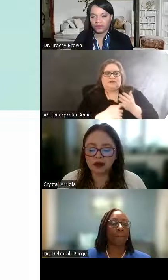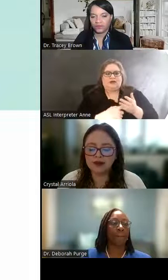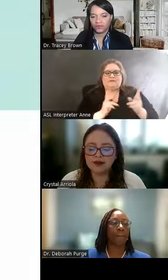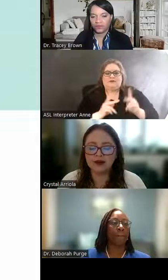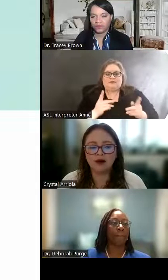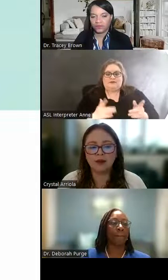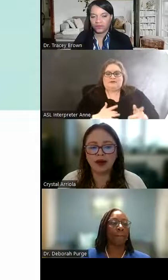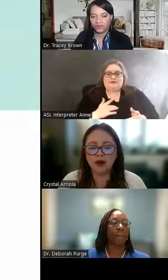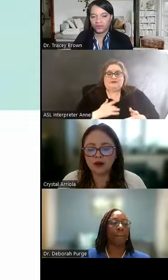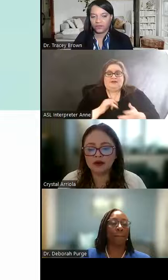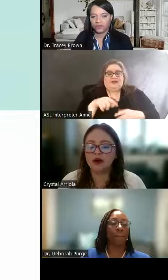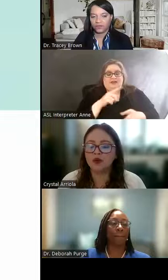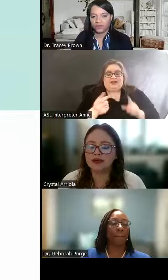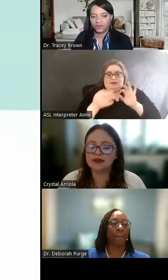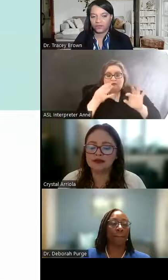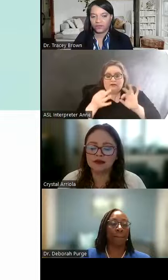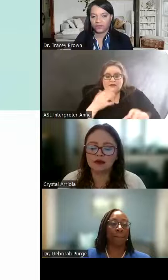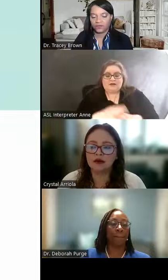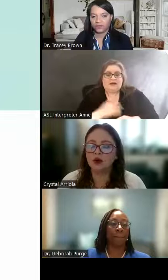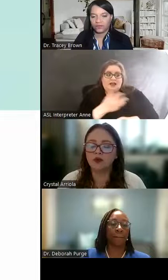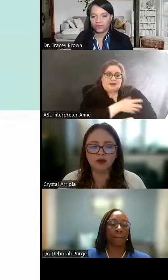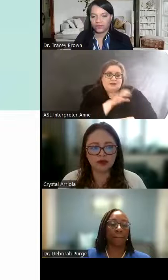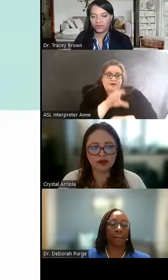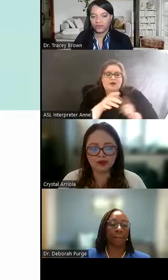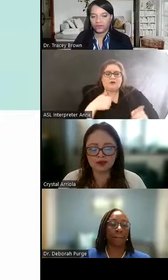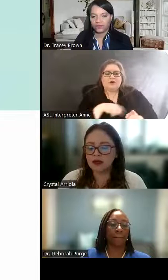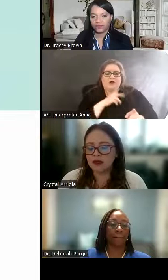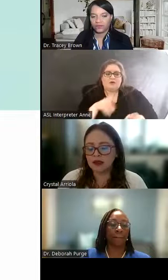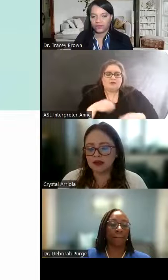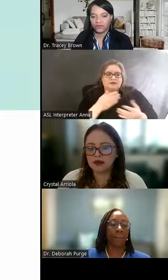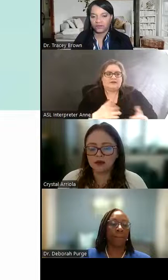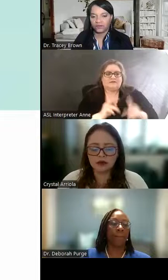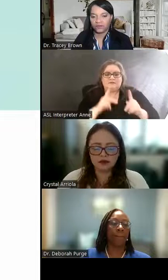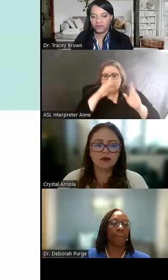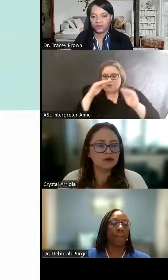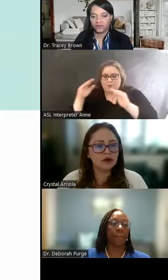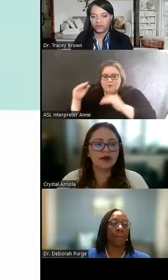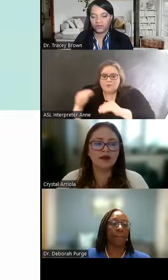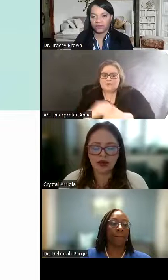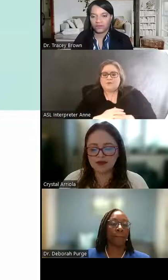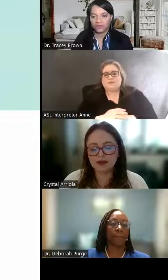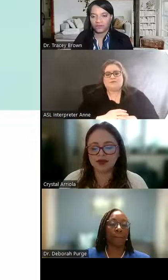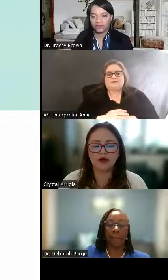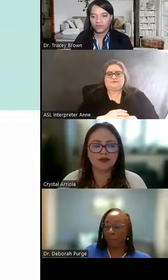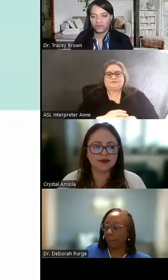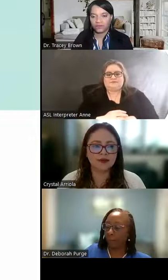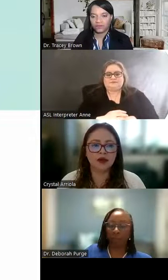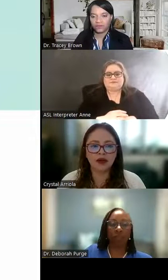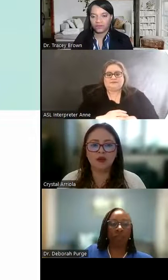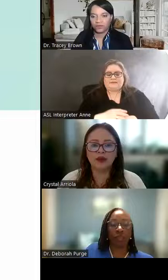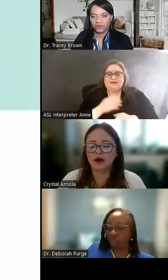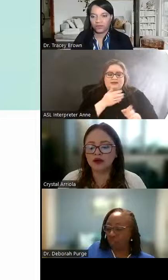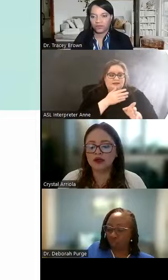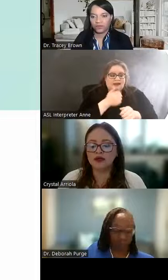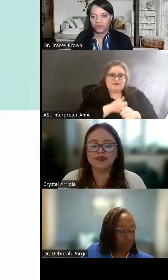a voice and are empowered? Are we instilling hopefulness in every aspect of our system? And